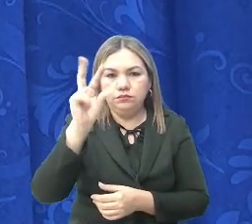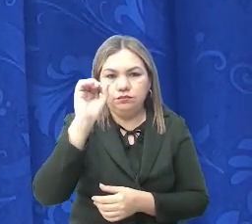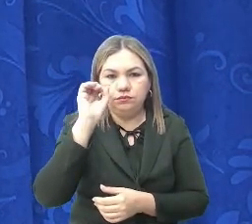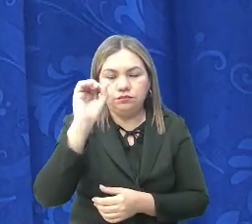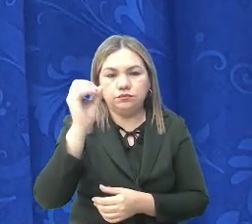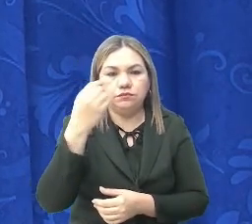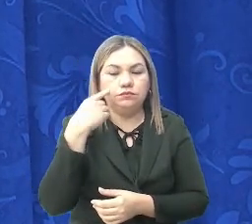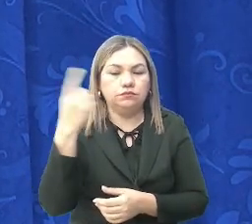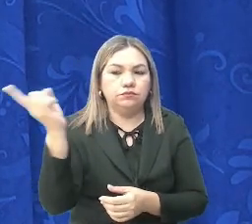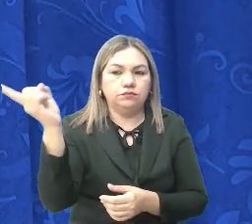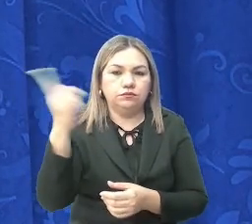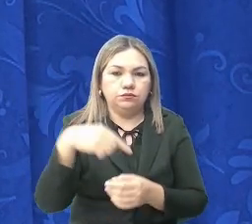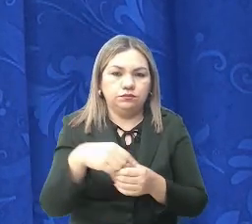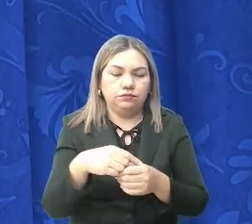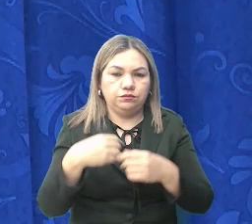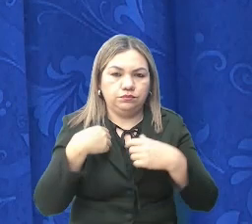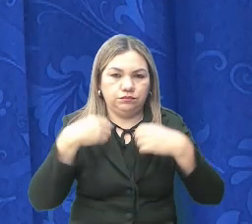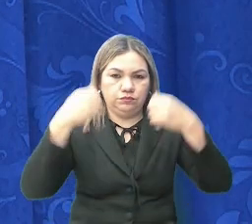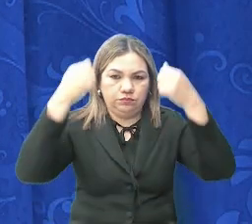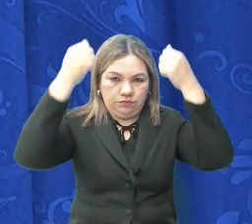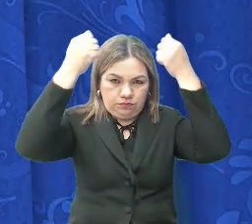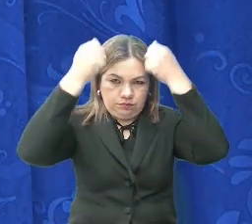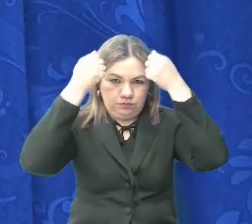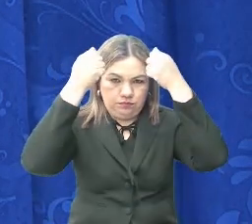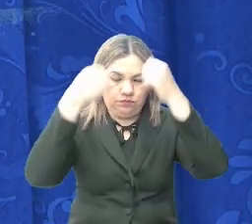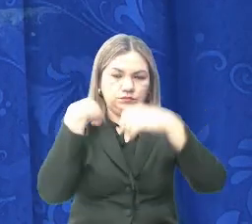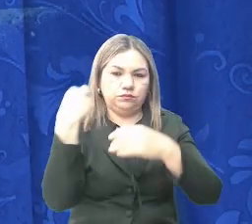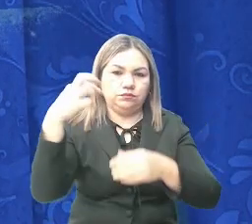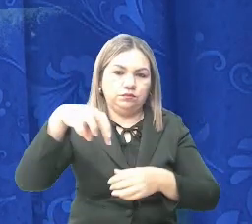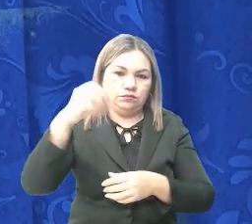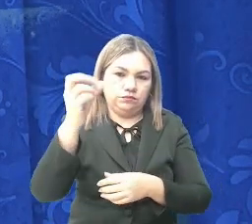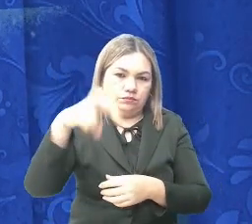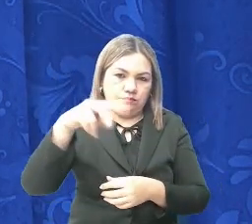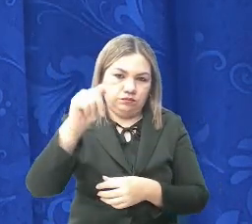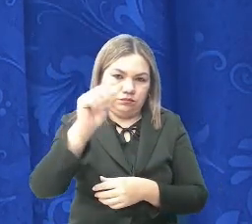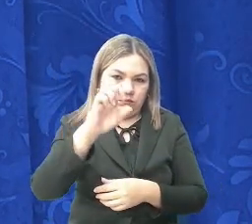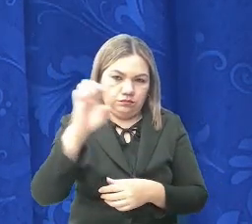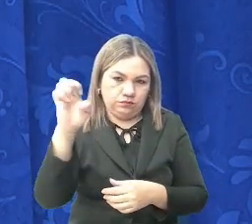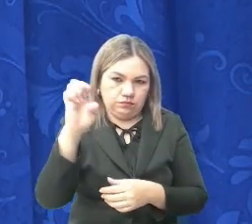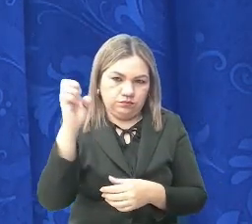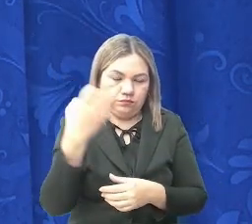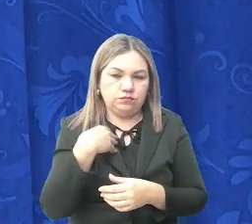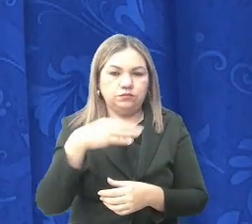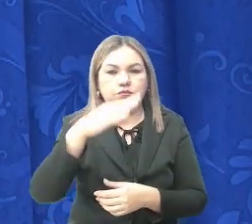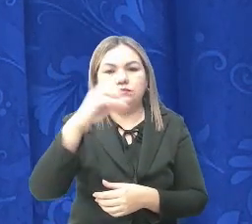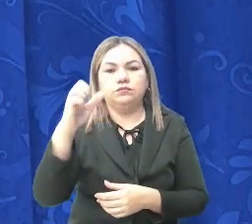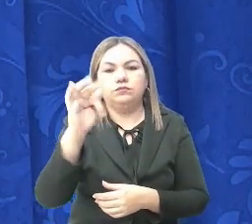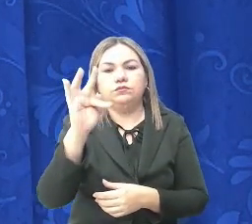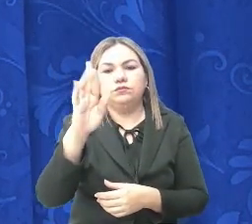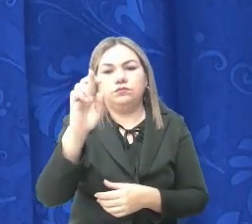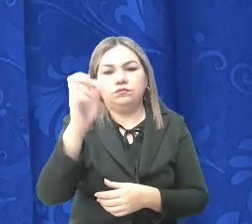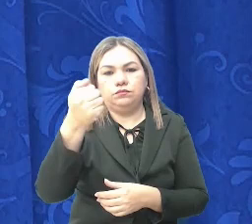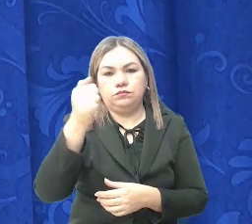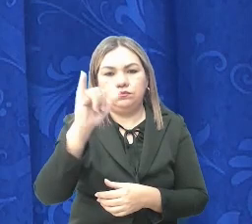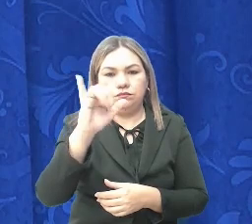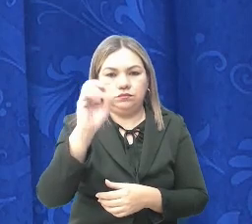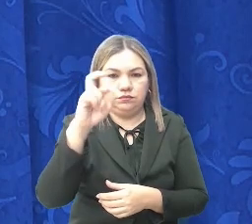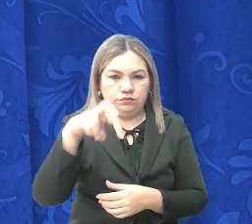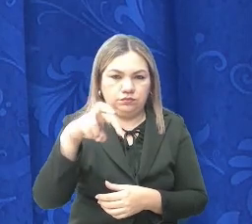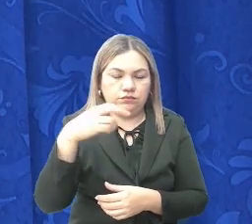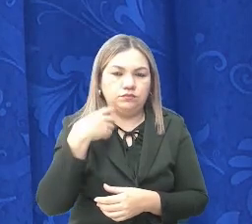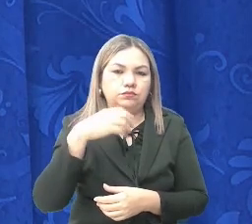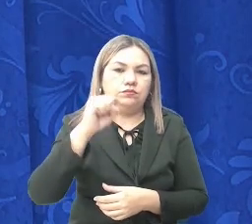to pass, when he was come, that he blew a trumpet in the mountain of Ephraim. He's speaking